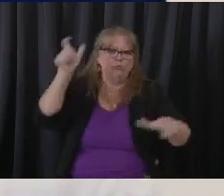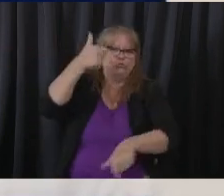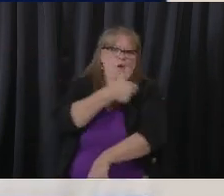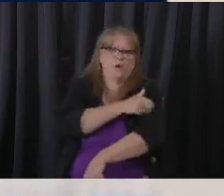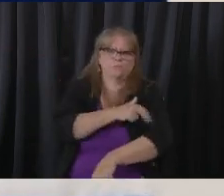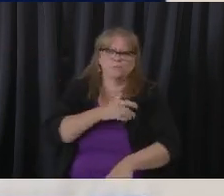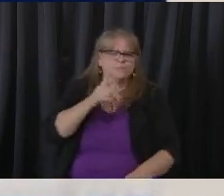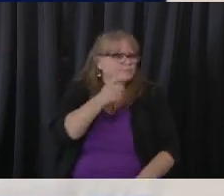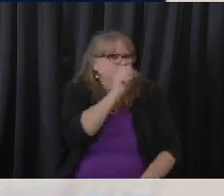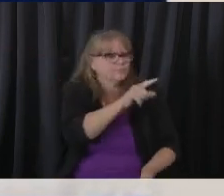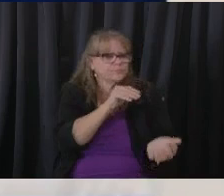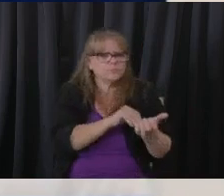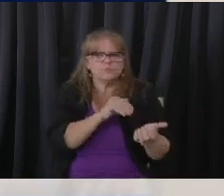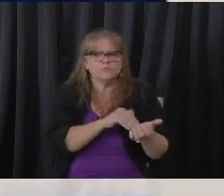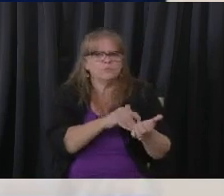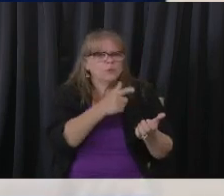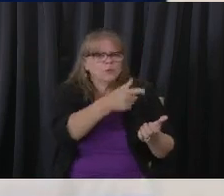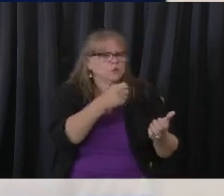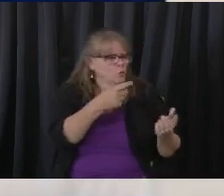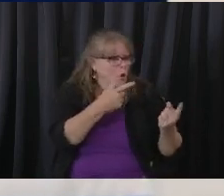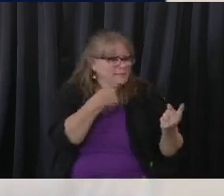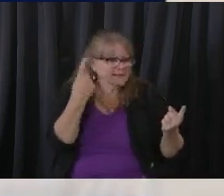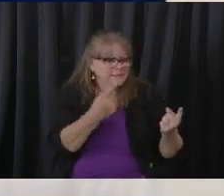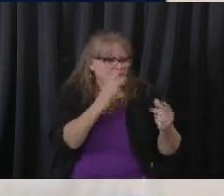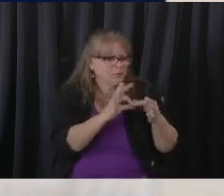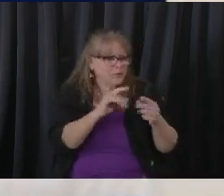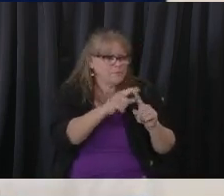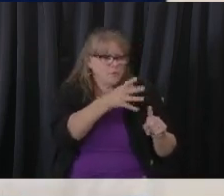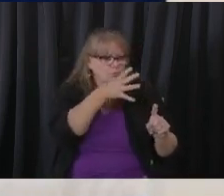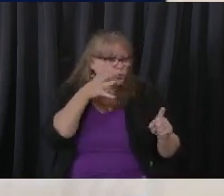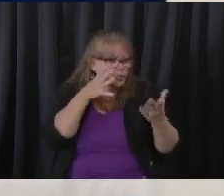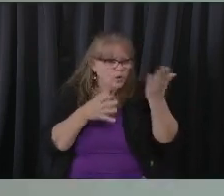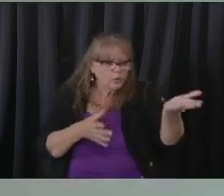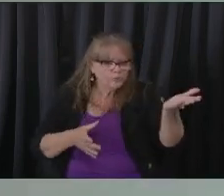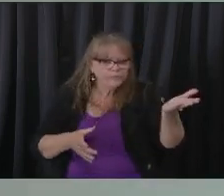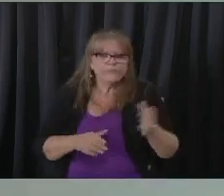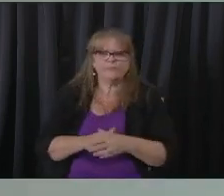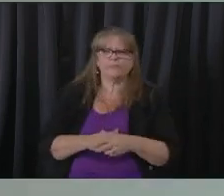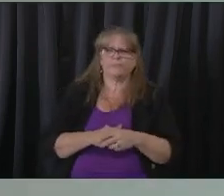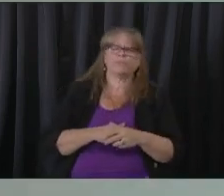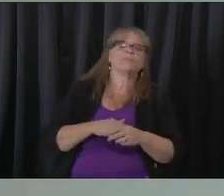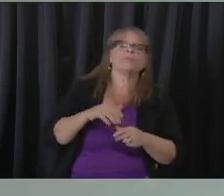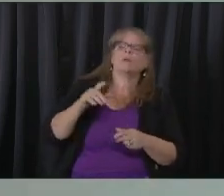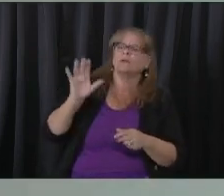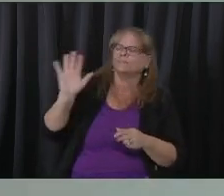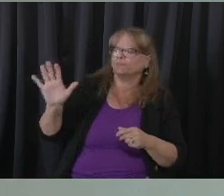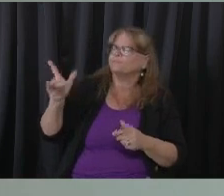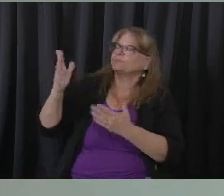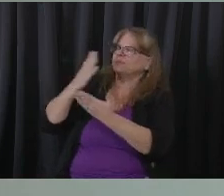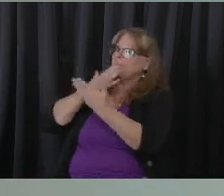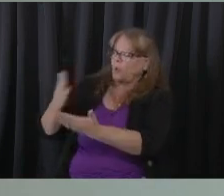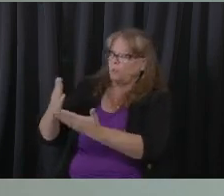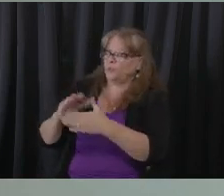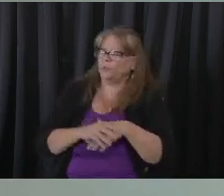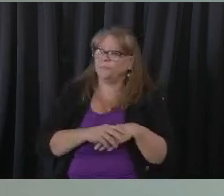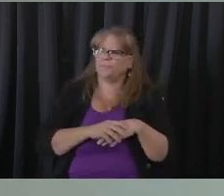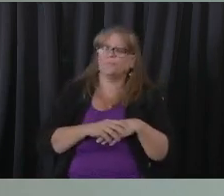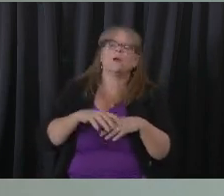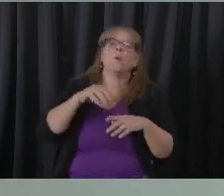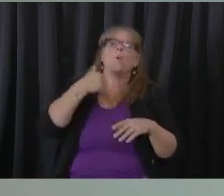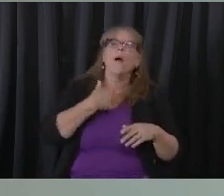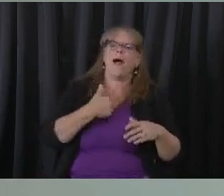hospitals. Great. Thank you, Governor. So yeah, absolutely. Having a network of hospitals across the state that